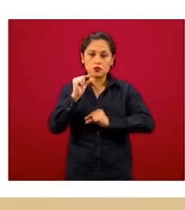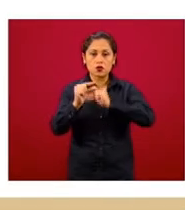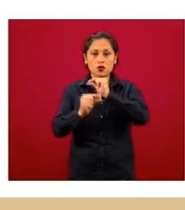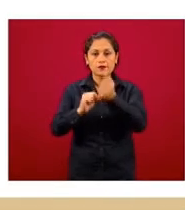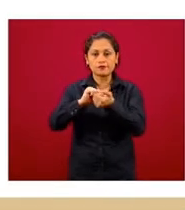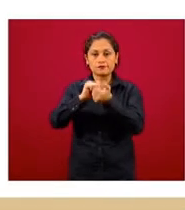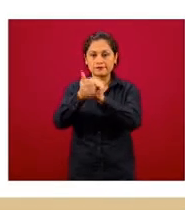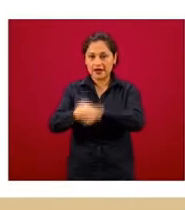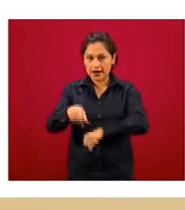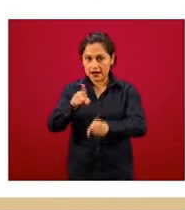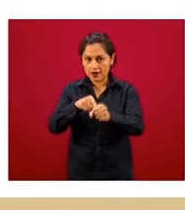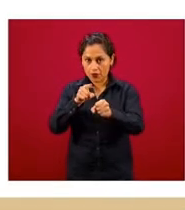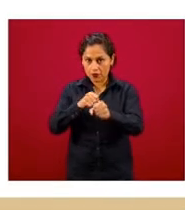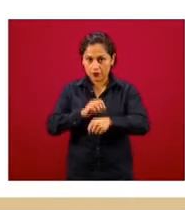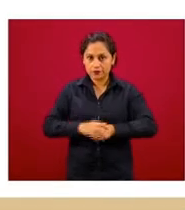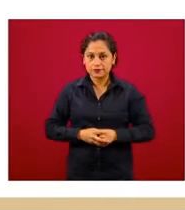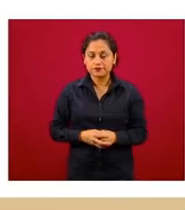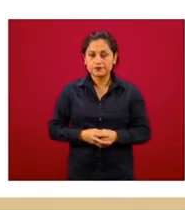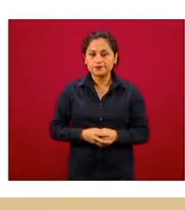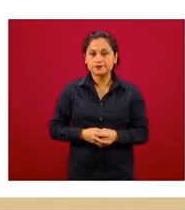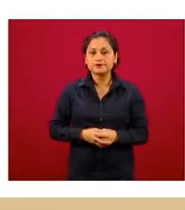their burden of disease.